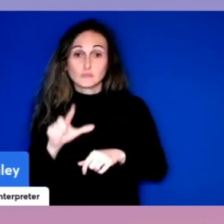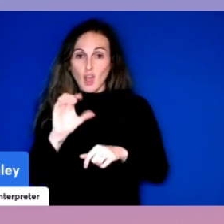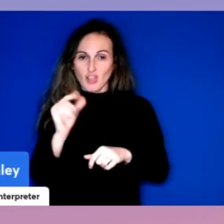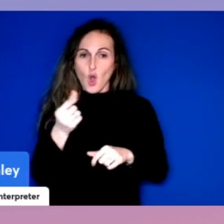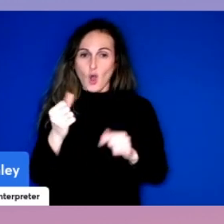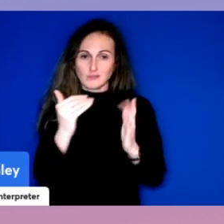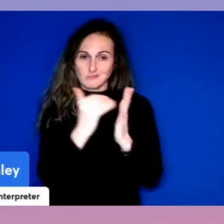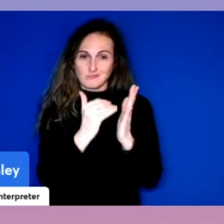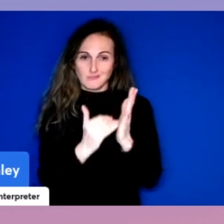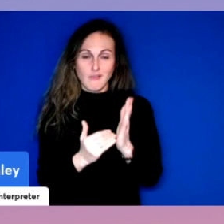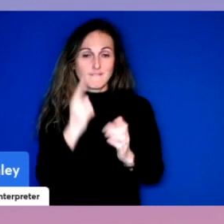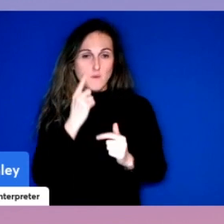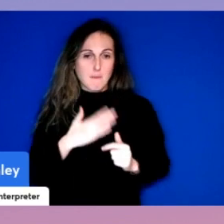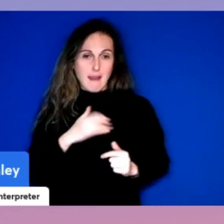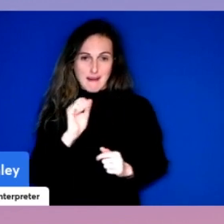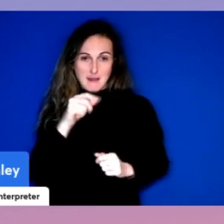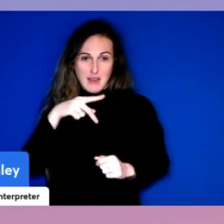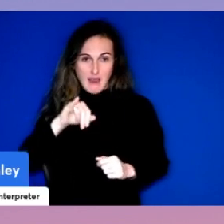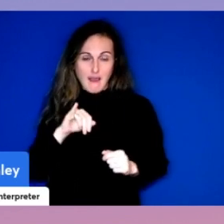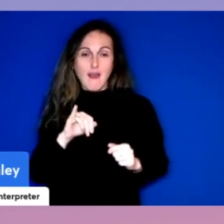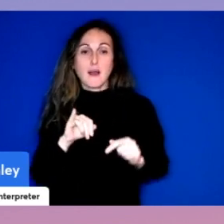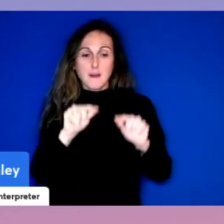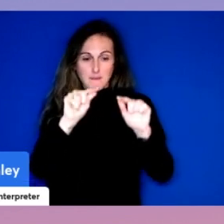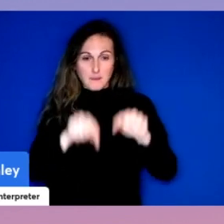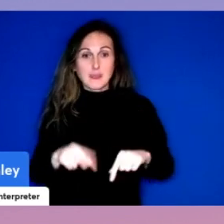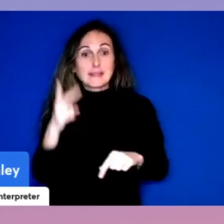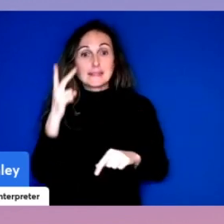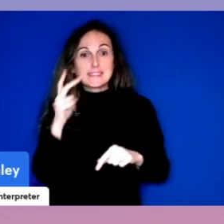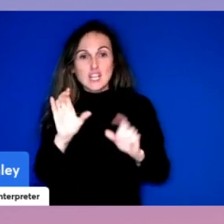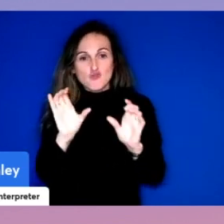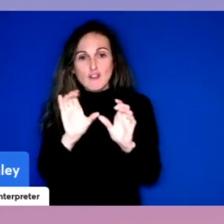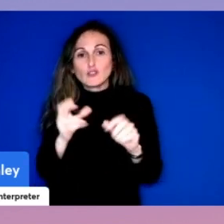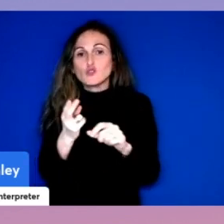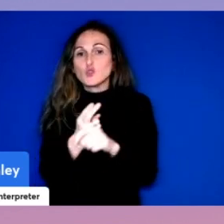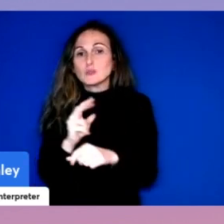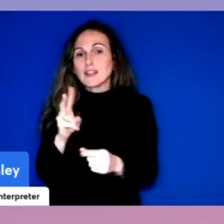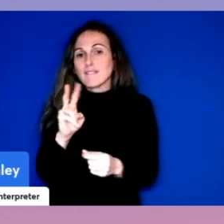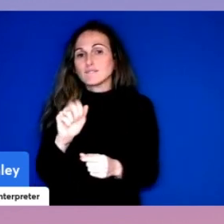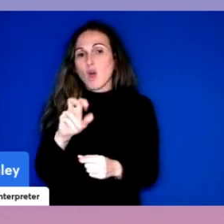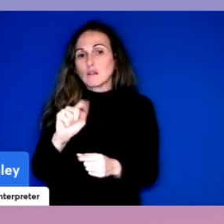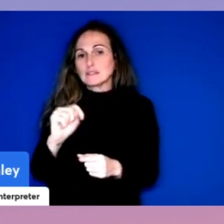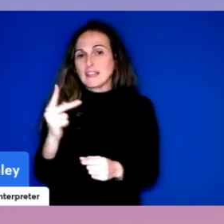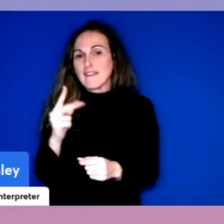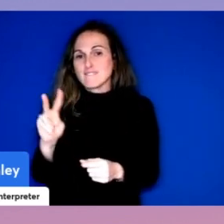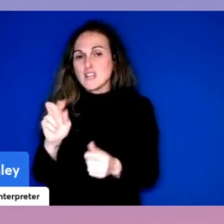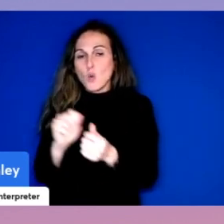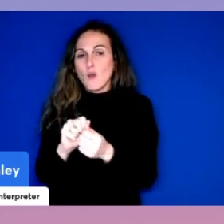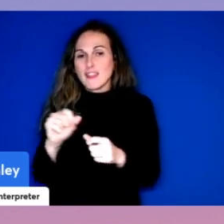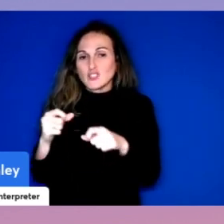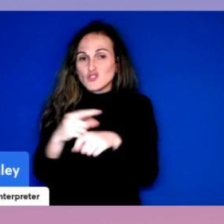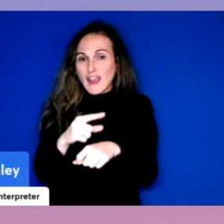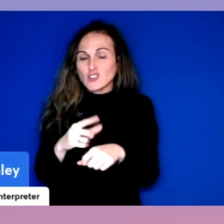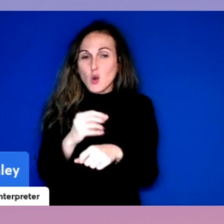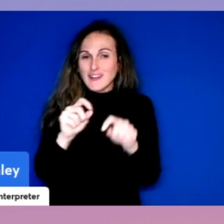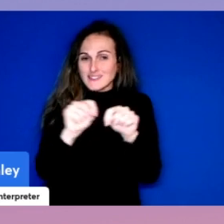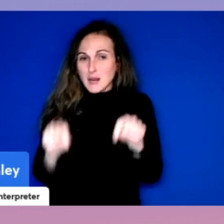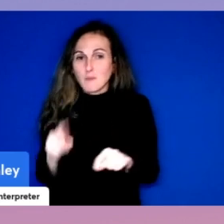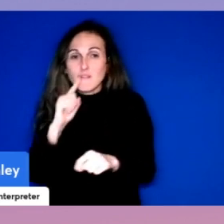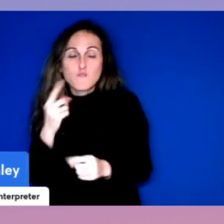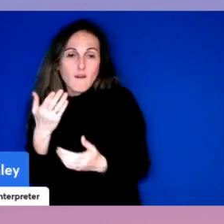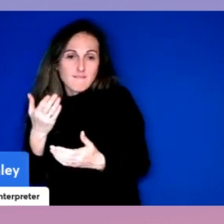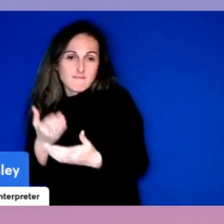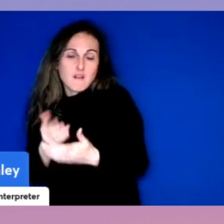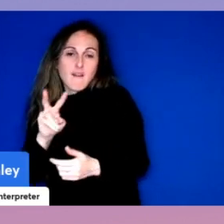logs for my API. And you can see here credentials using Vault KV with injector and templates for Vault unaware apps. You can see